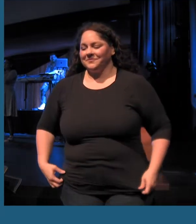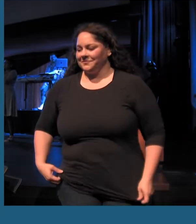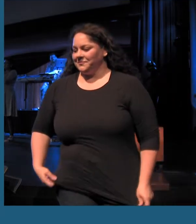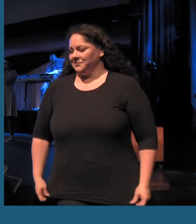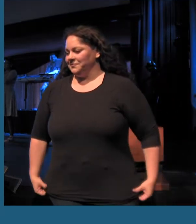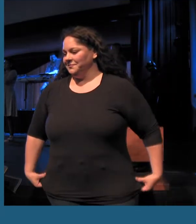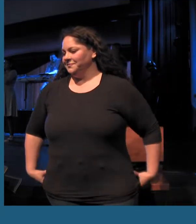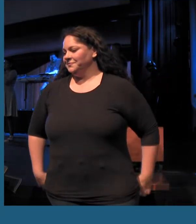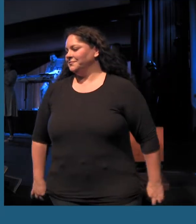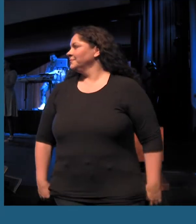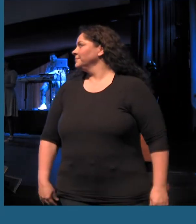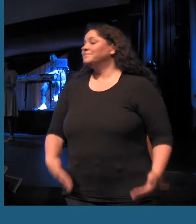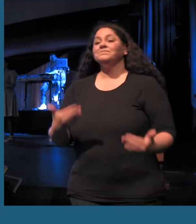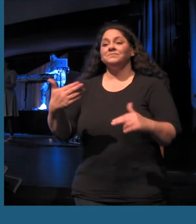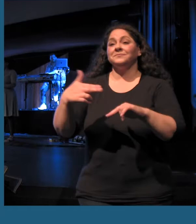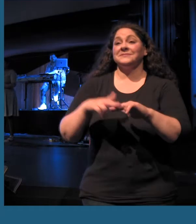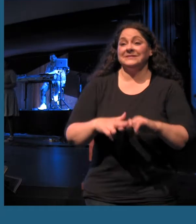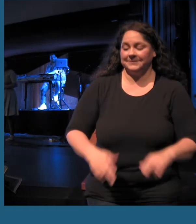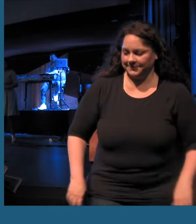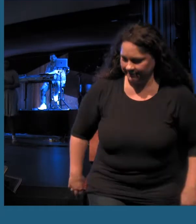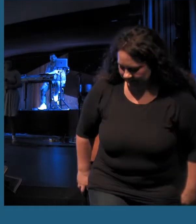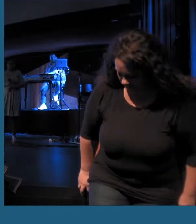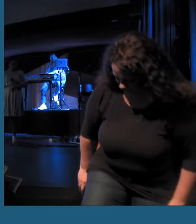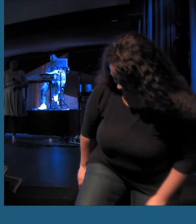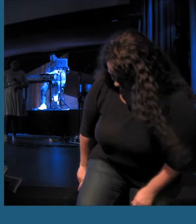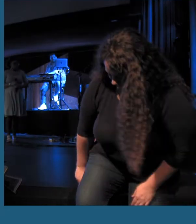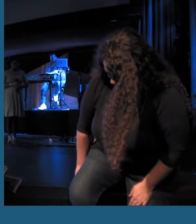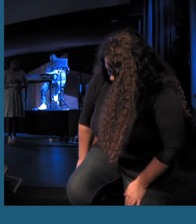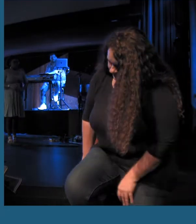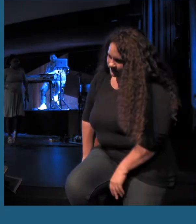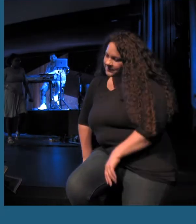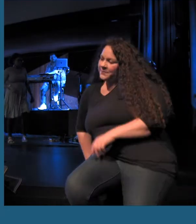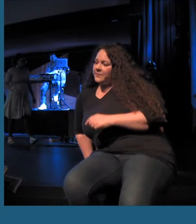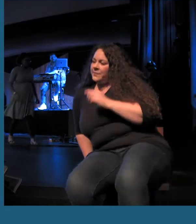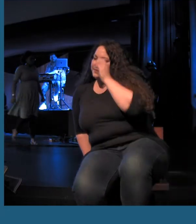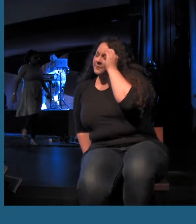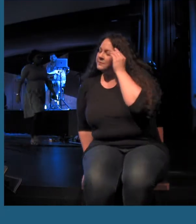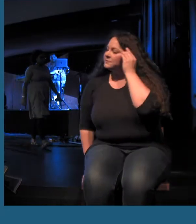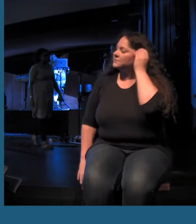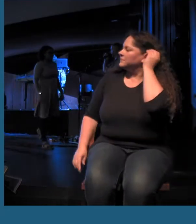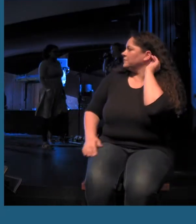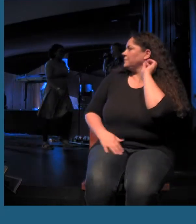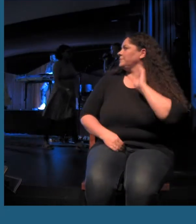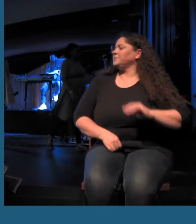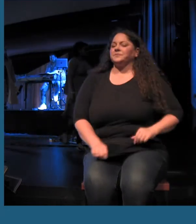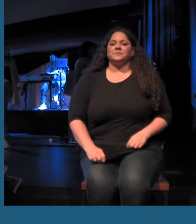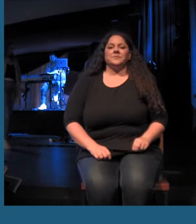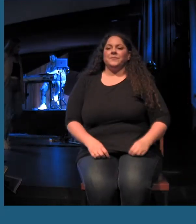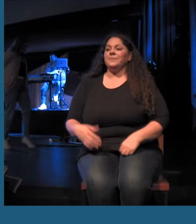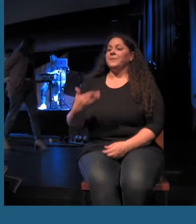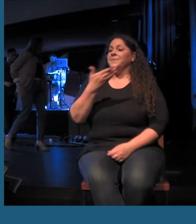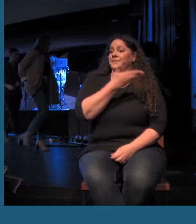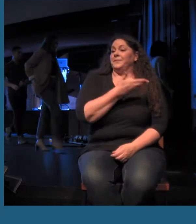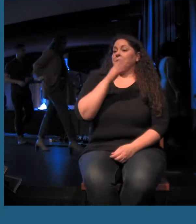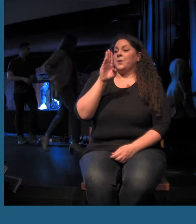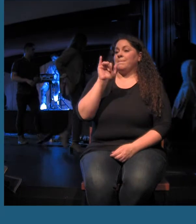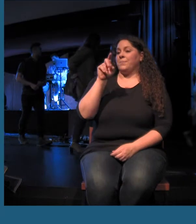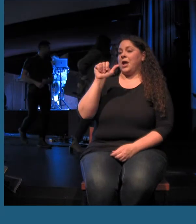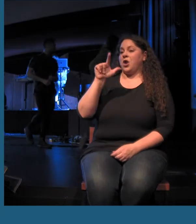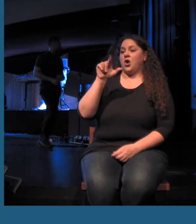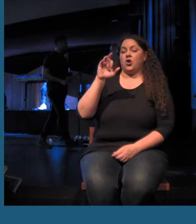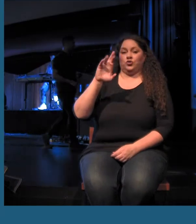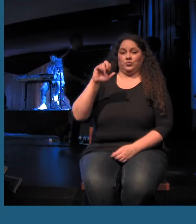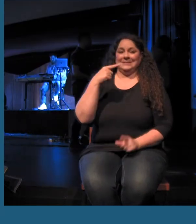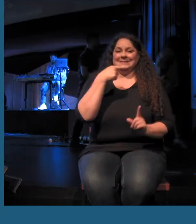So good to worship together. You can go ahead and be seated. And to my left here is Brad Aldrich. He is our marriage and